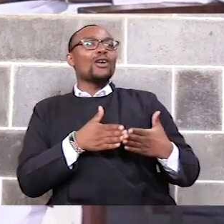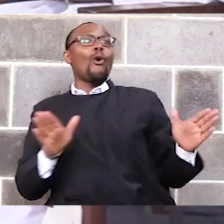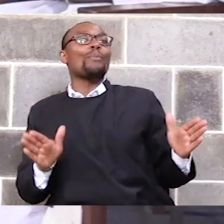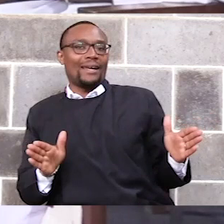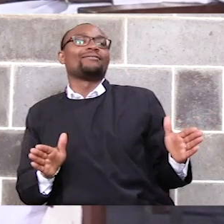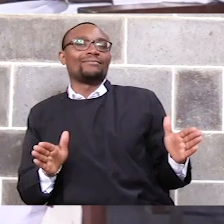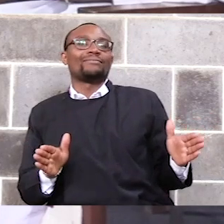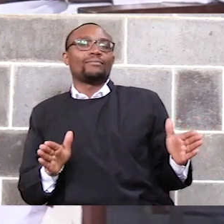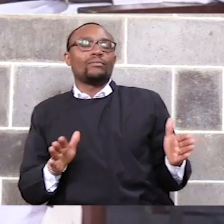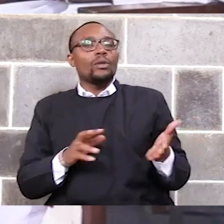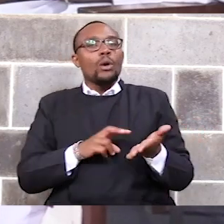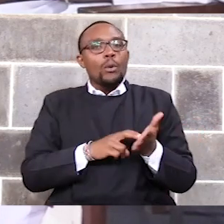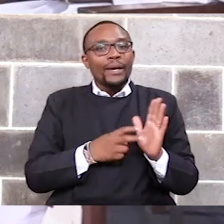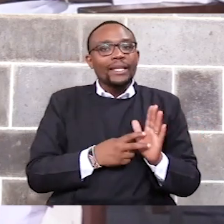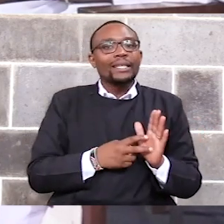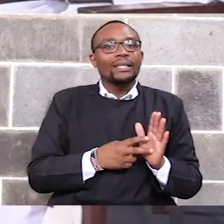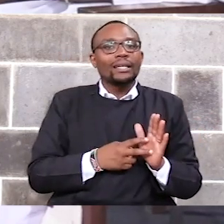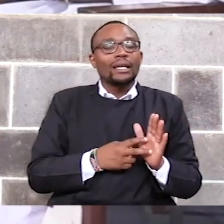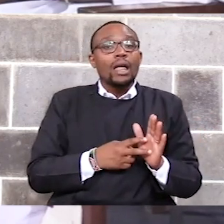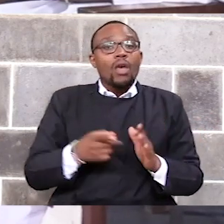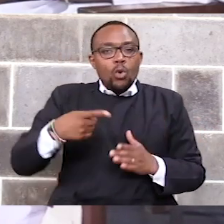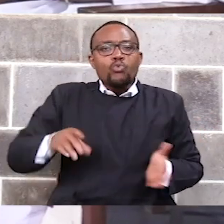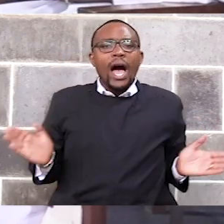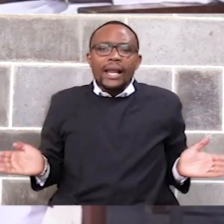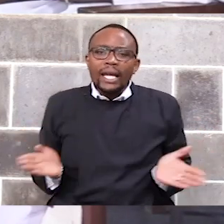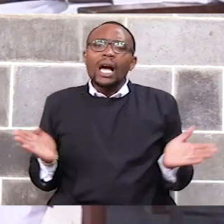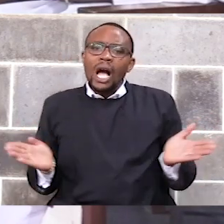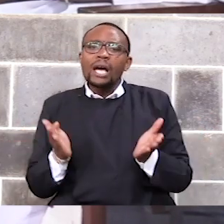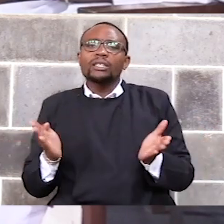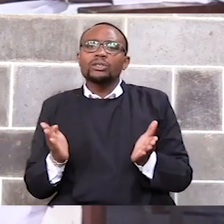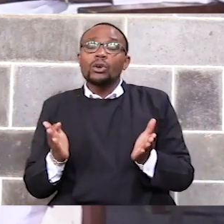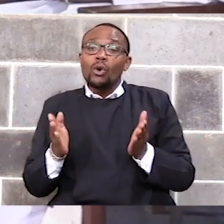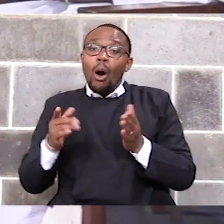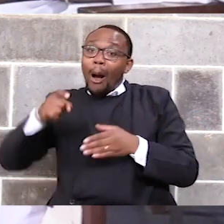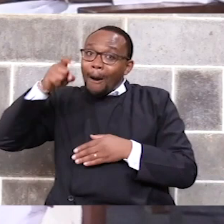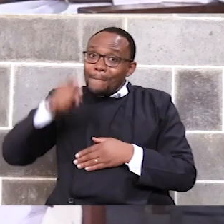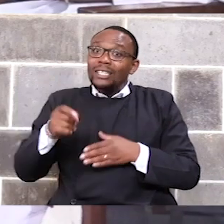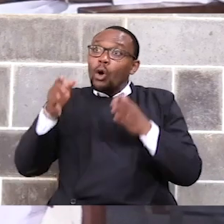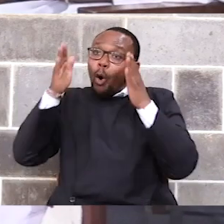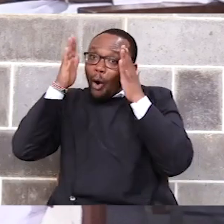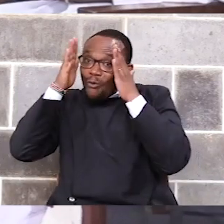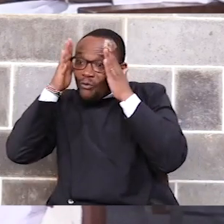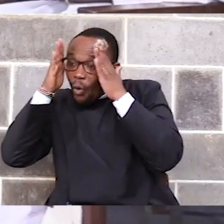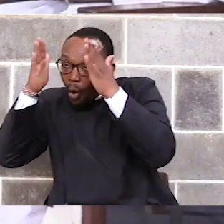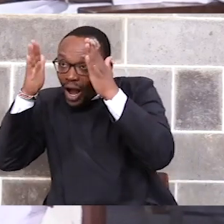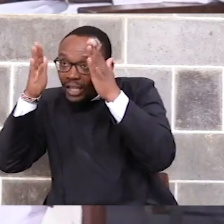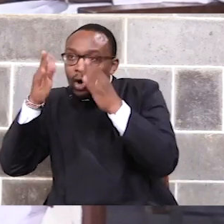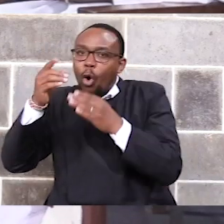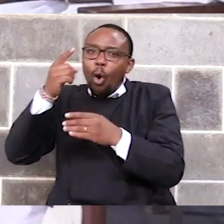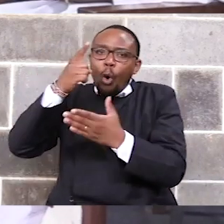from John reminding us that we should not lose focus on what we can